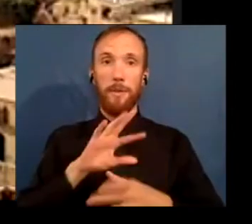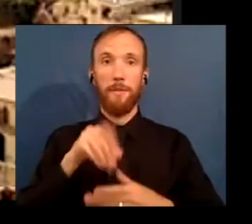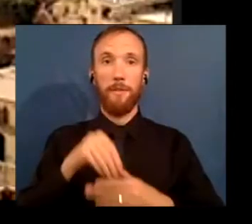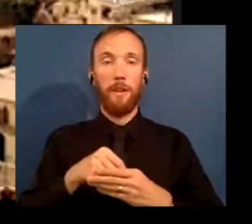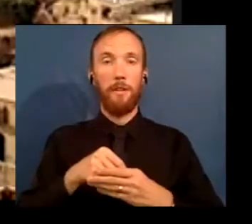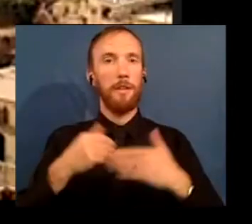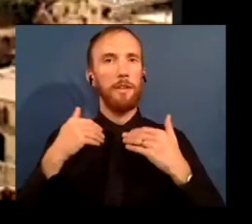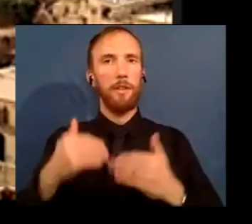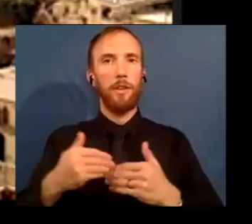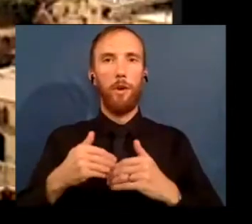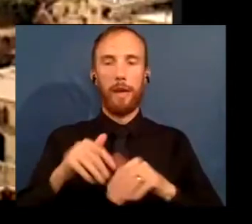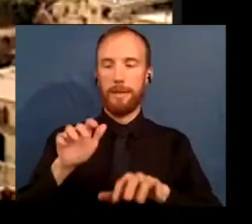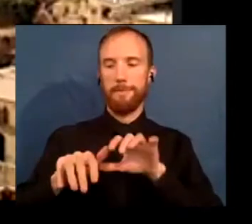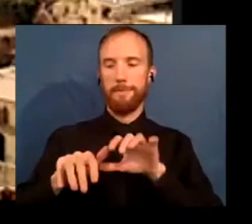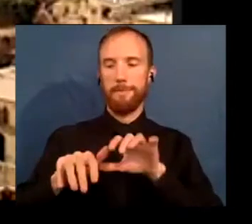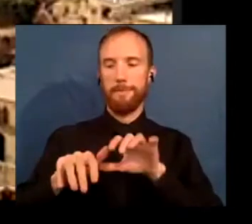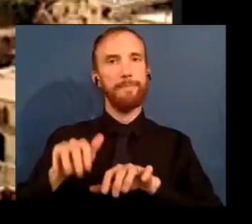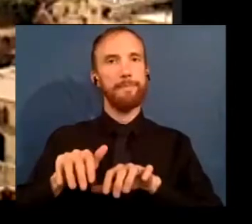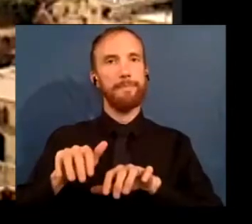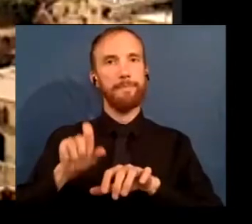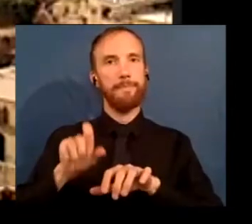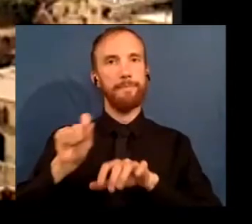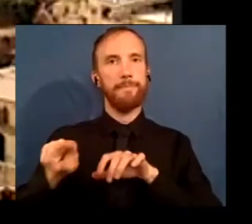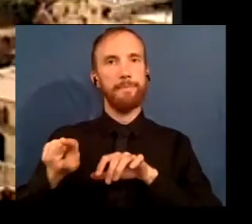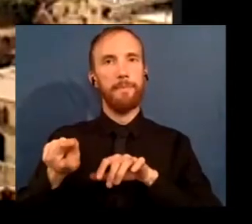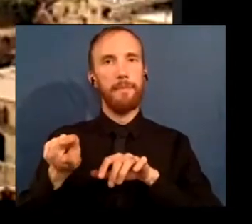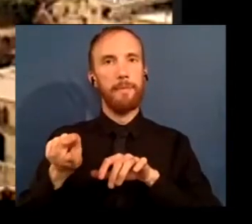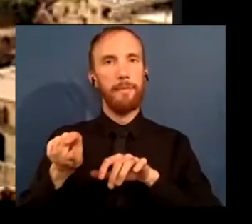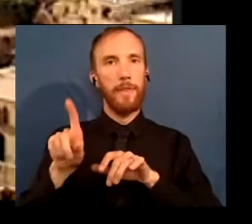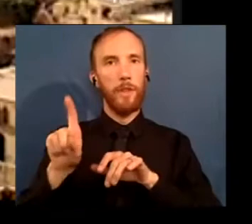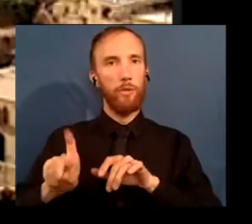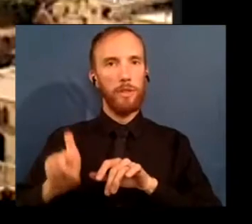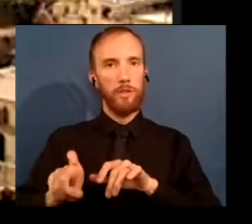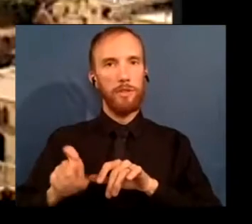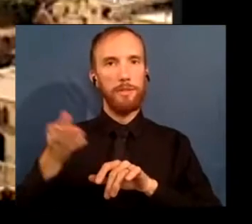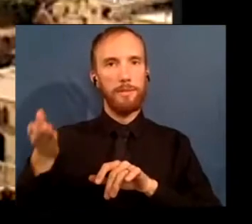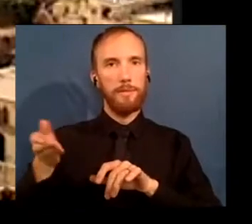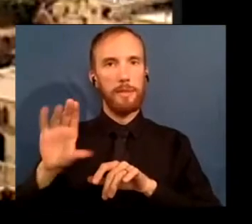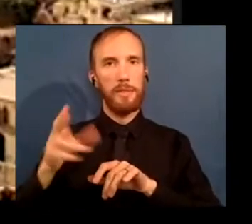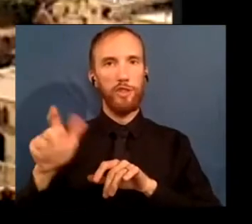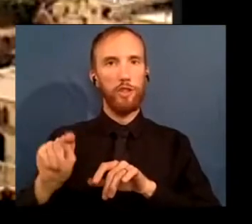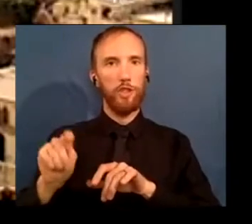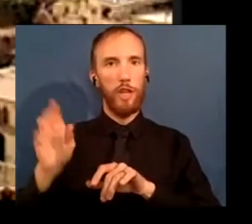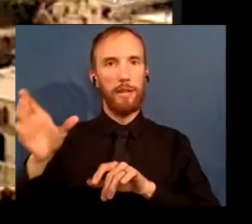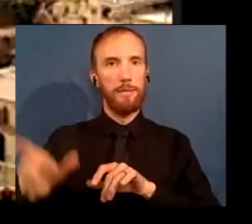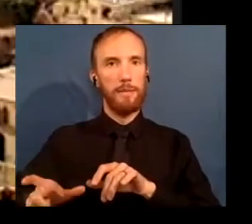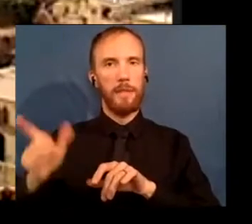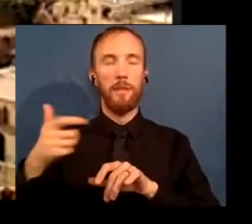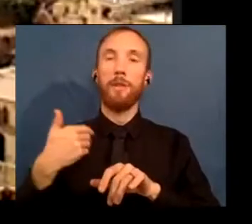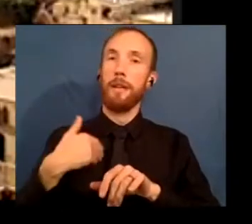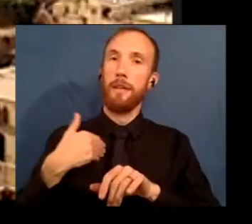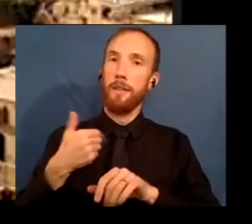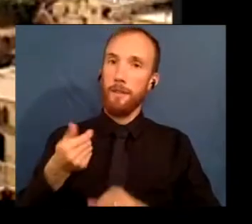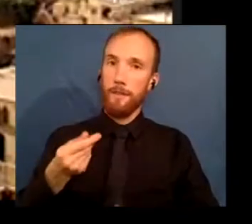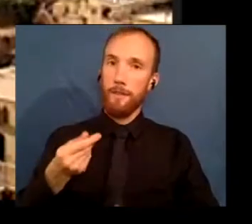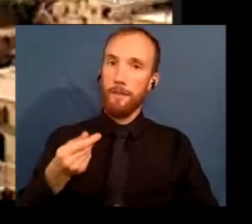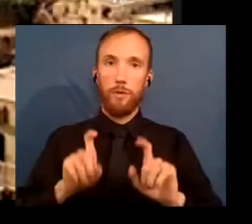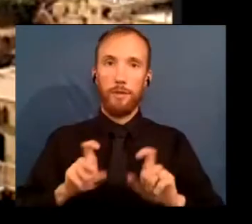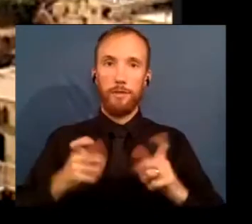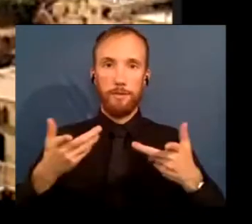your questions in the chat. We already have several questions, so I'm just going to jump right in so we can have a lively discussion